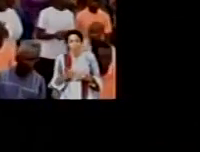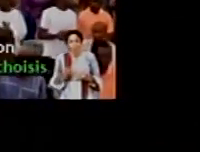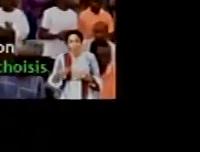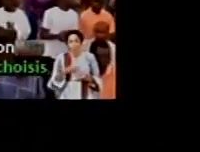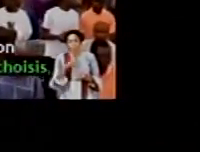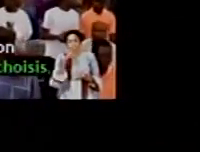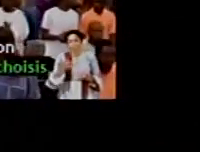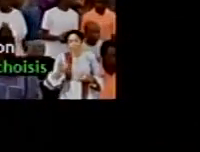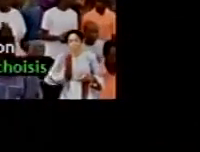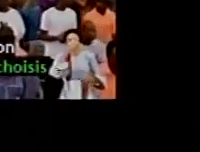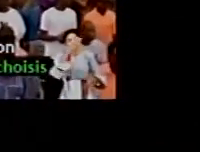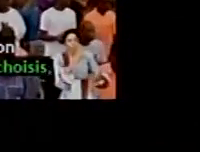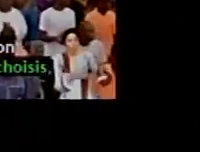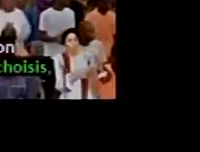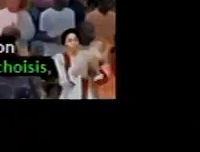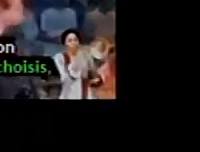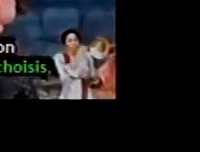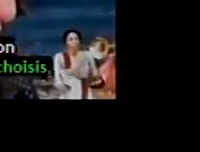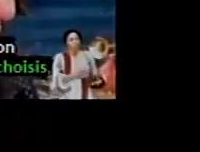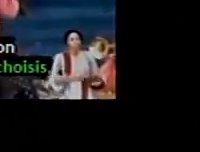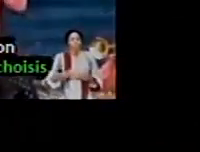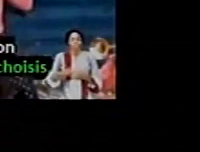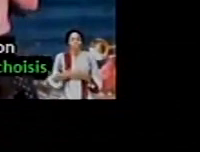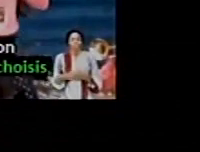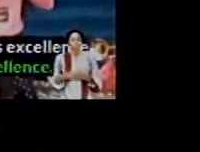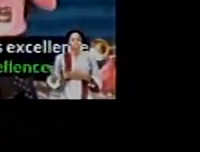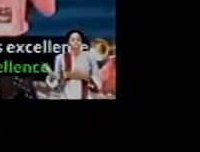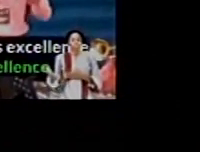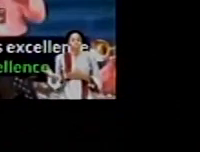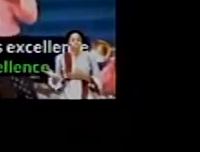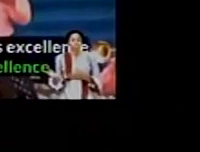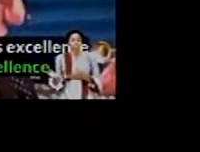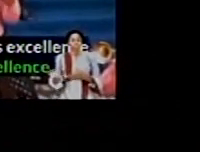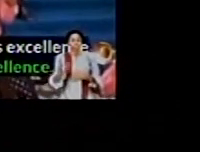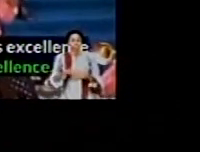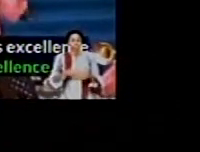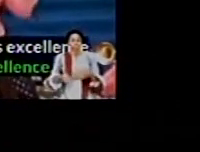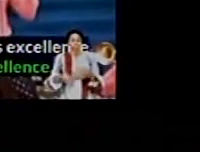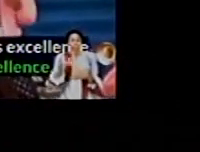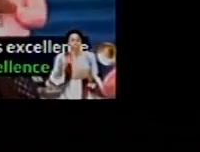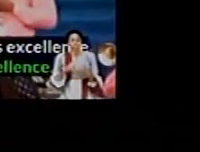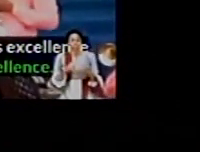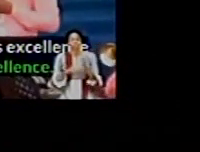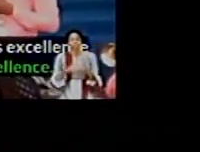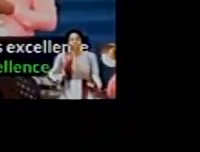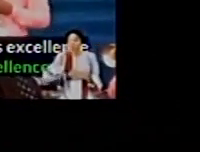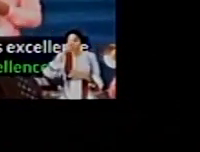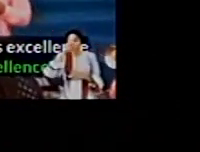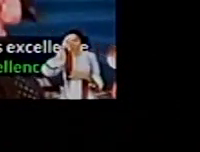chosen generation, come for to show His excellence.